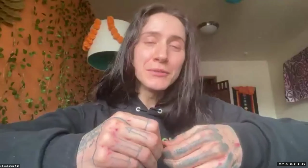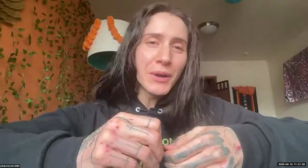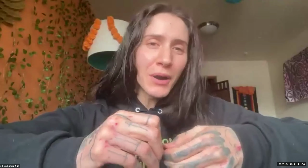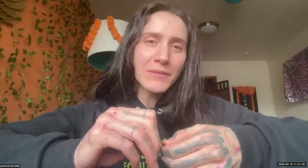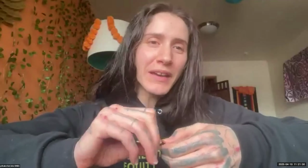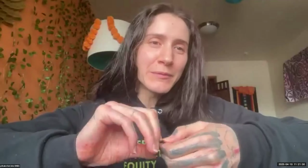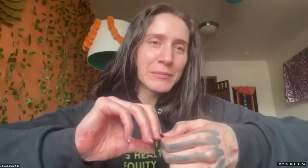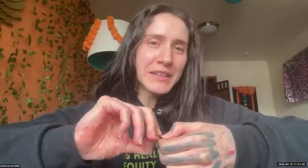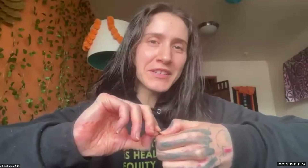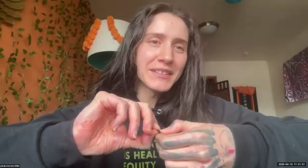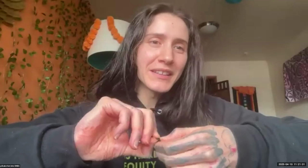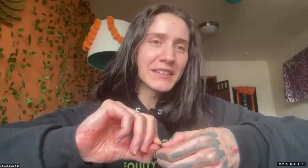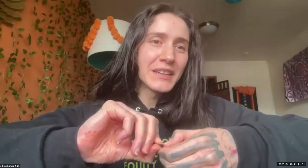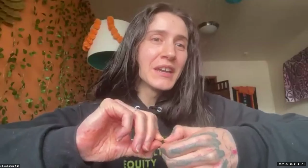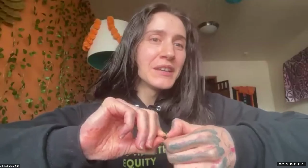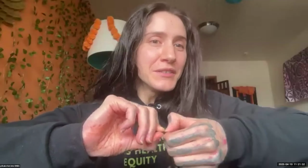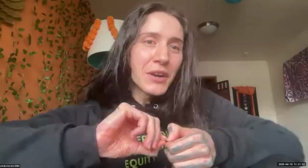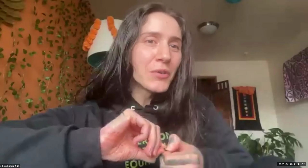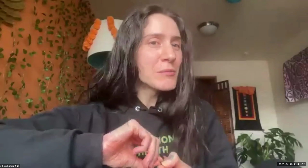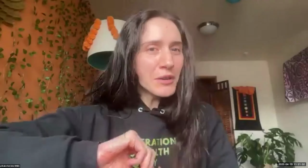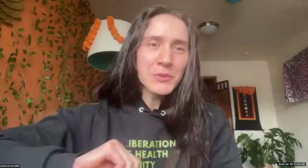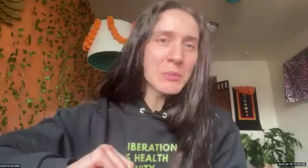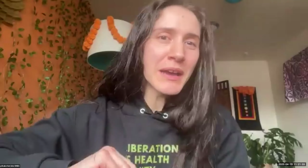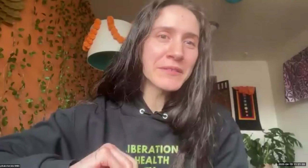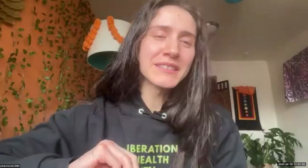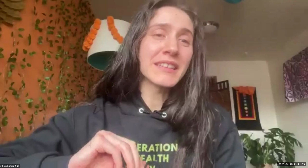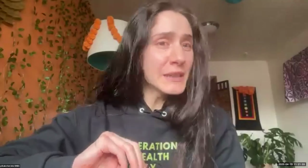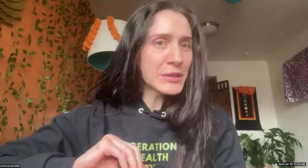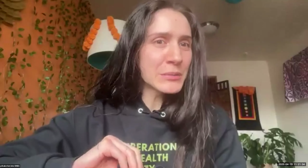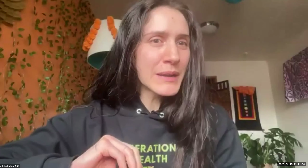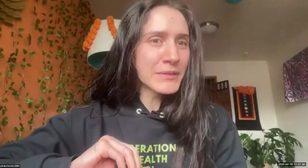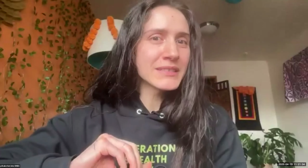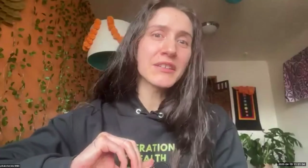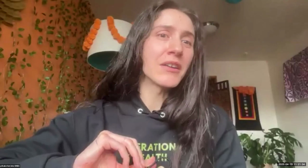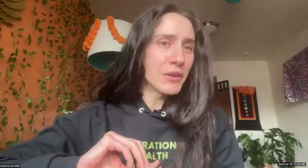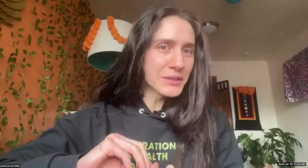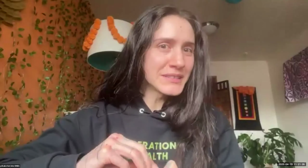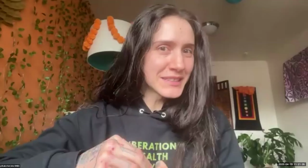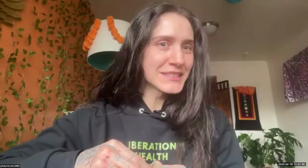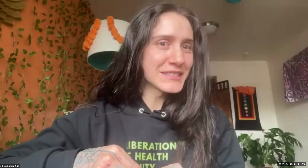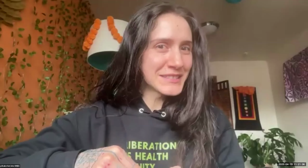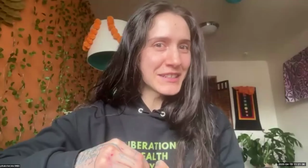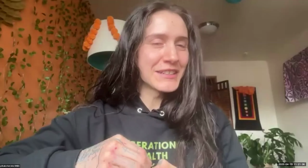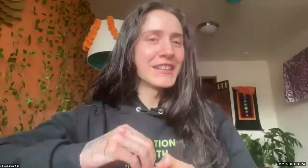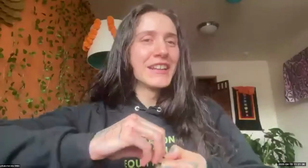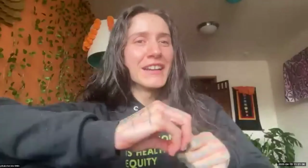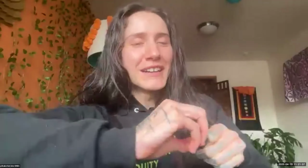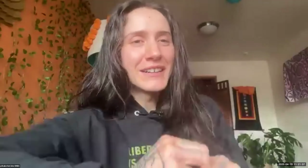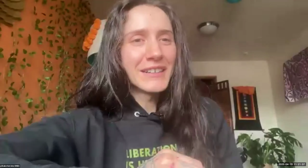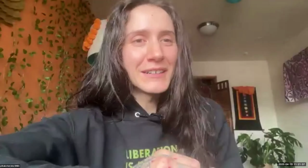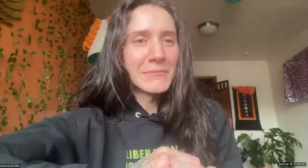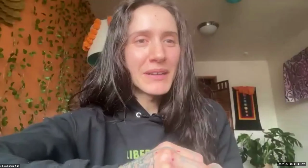like include all of that information. Like, we want you to apply for this. And if you're applying for this, here are all these things to